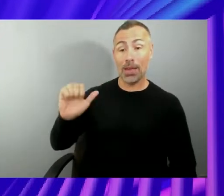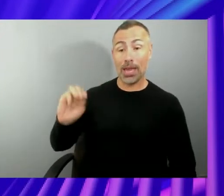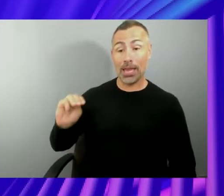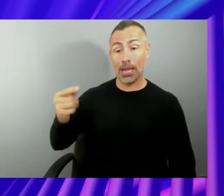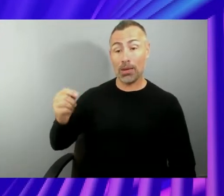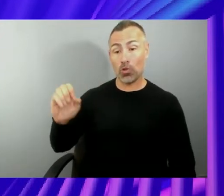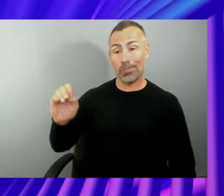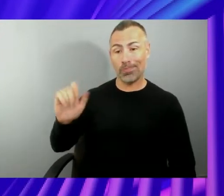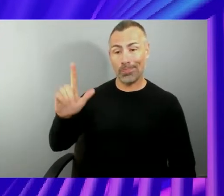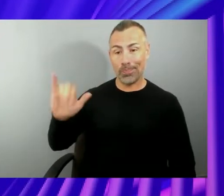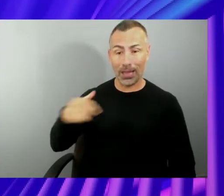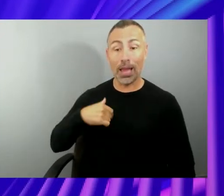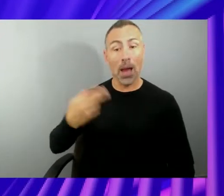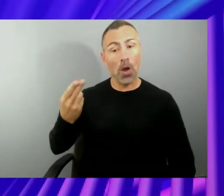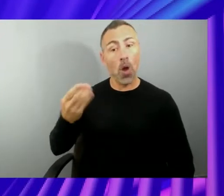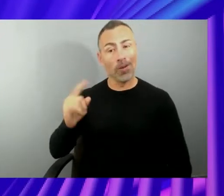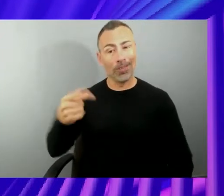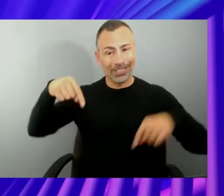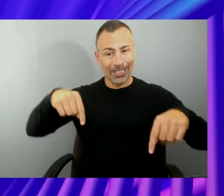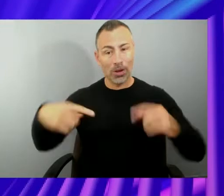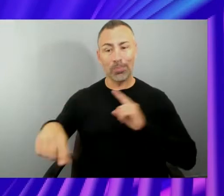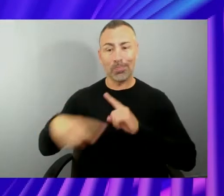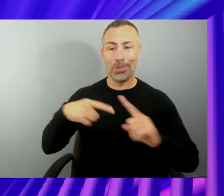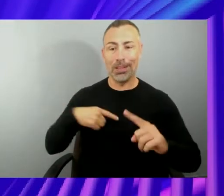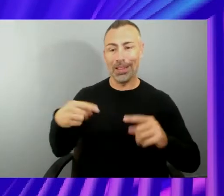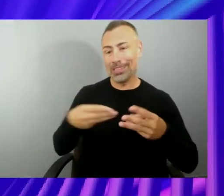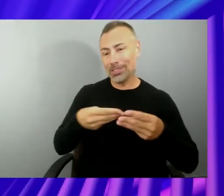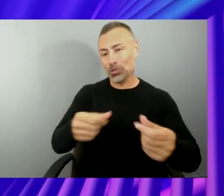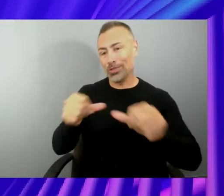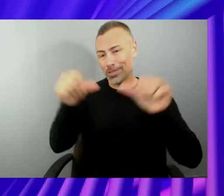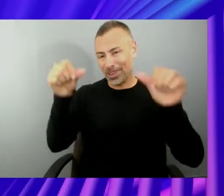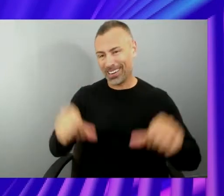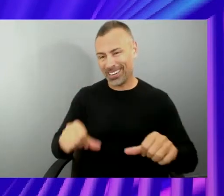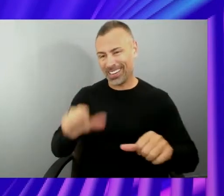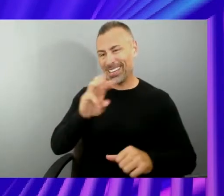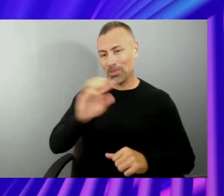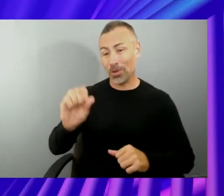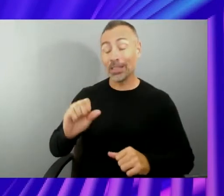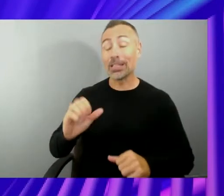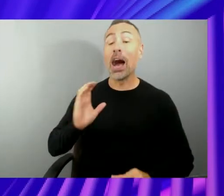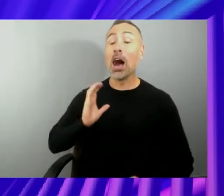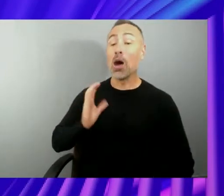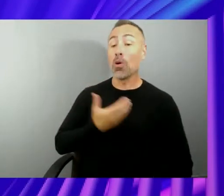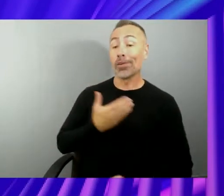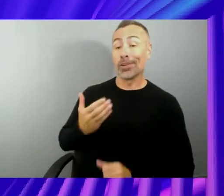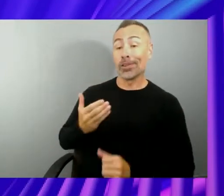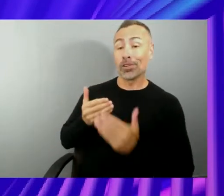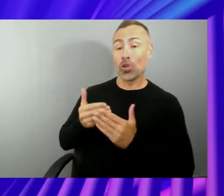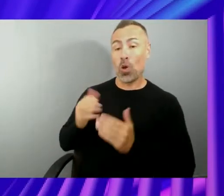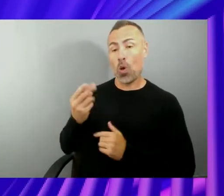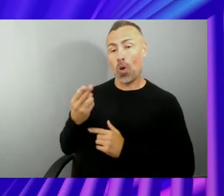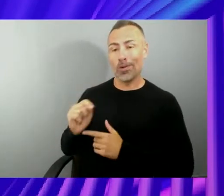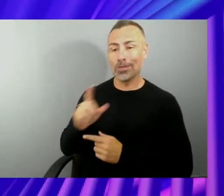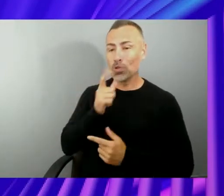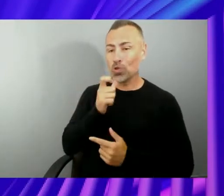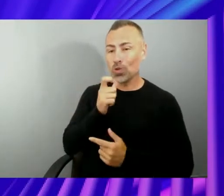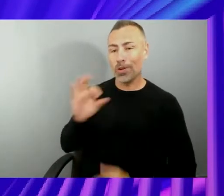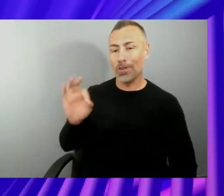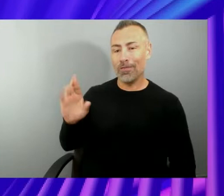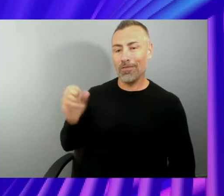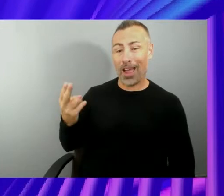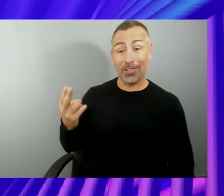architect here at AWS, joined by my wonderful co-host, Farah. It's been, I mean, what, three now in a row